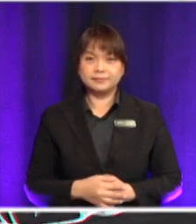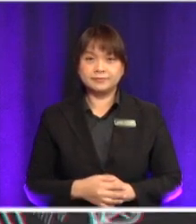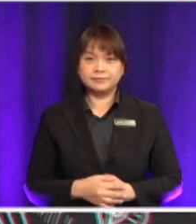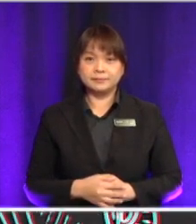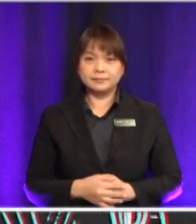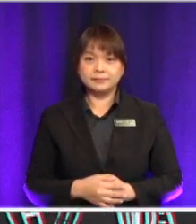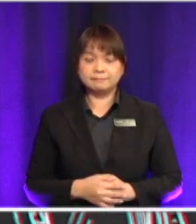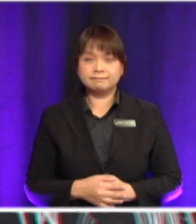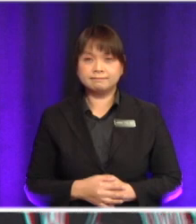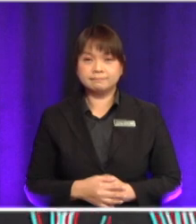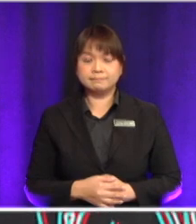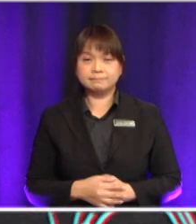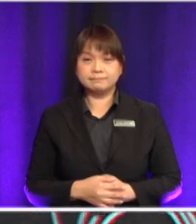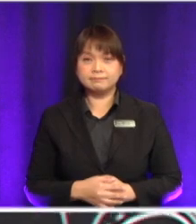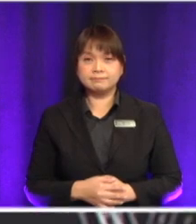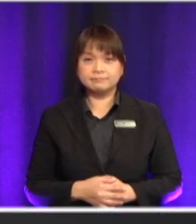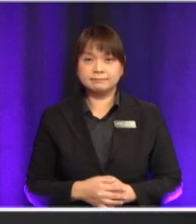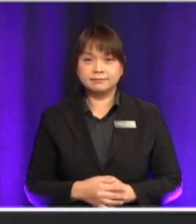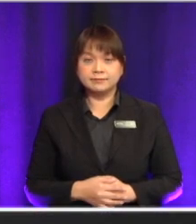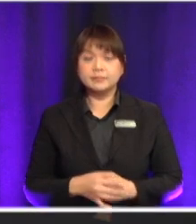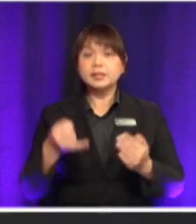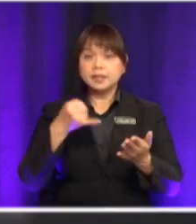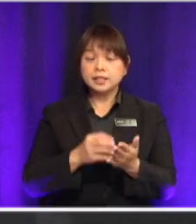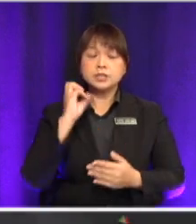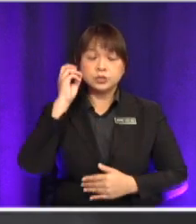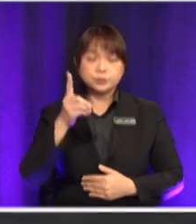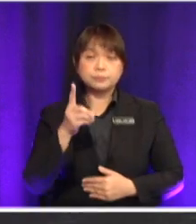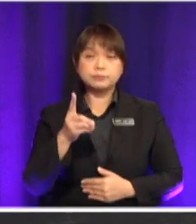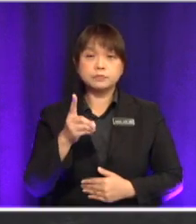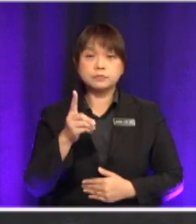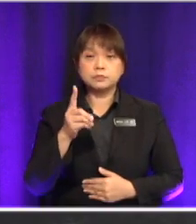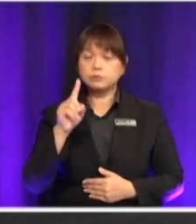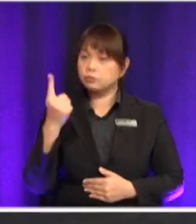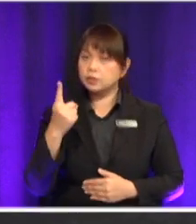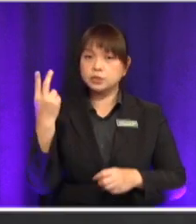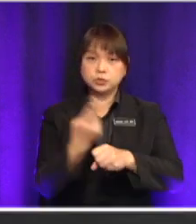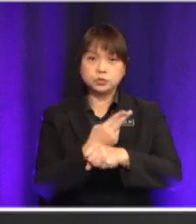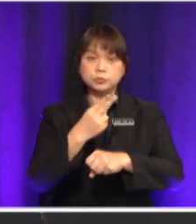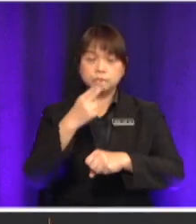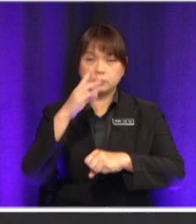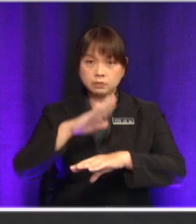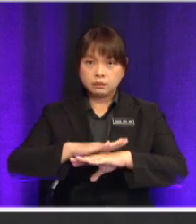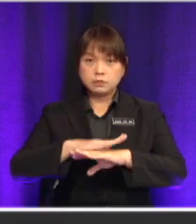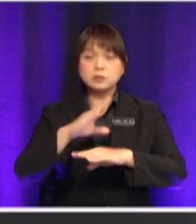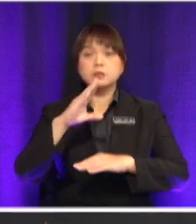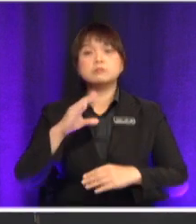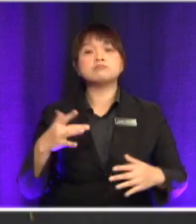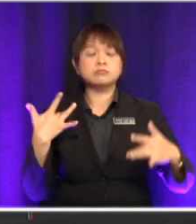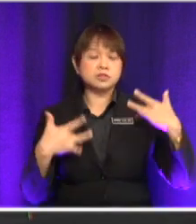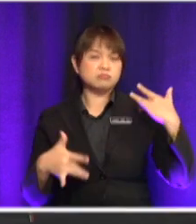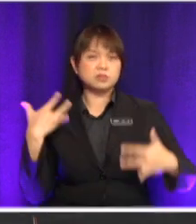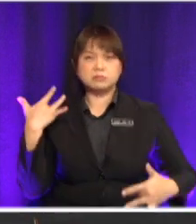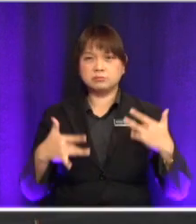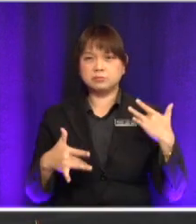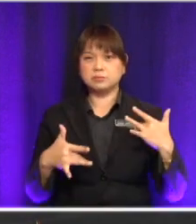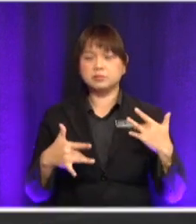all right. And what about number 2? It should only be used on criminals. Alicia? It's also false. Yes,